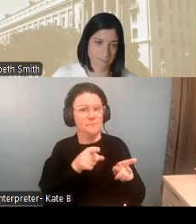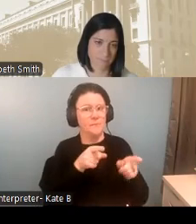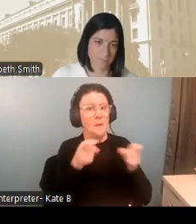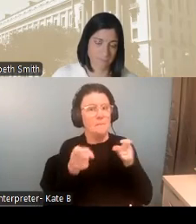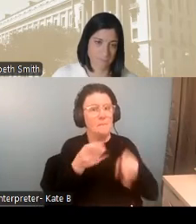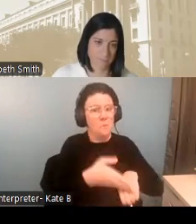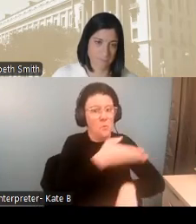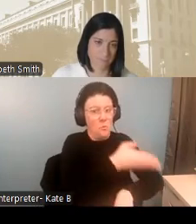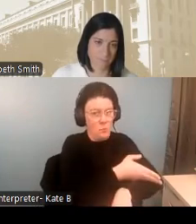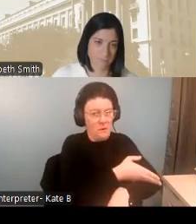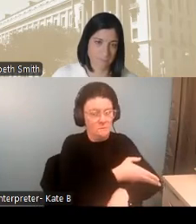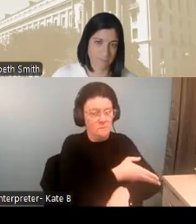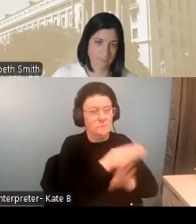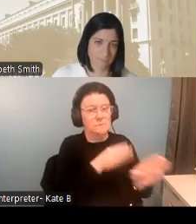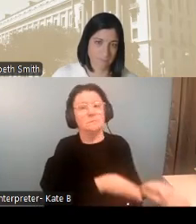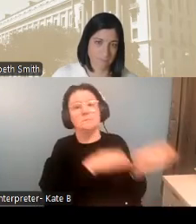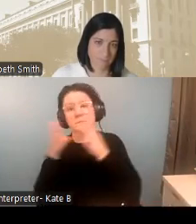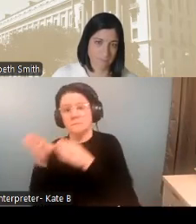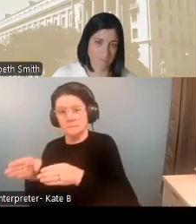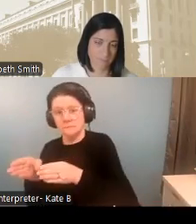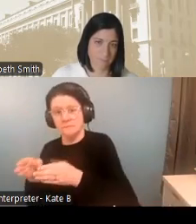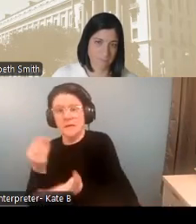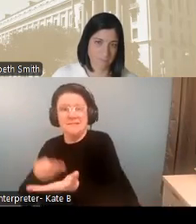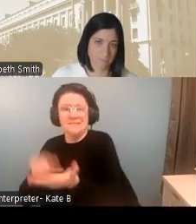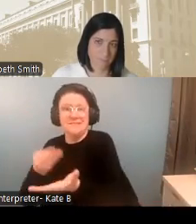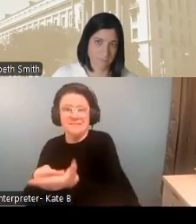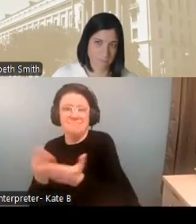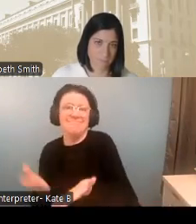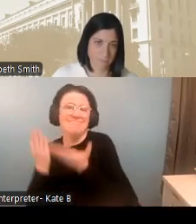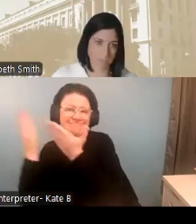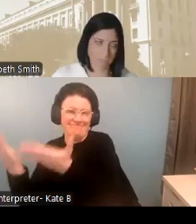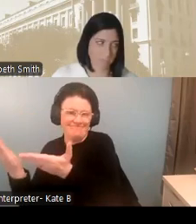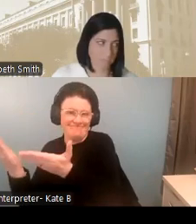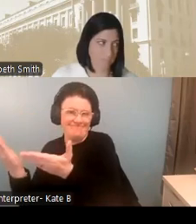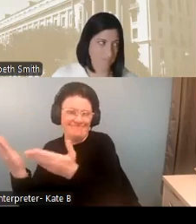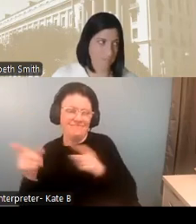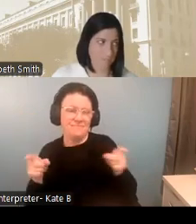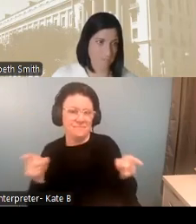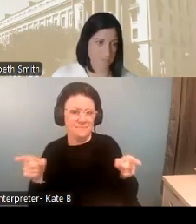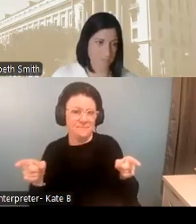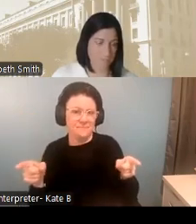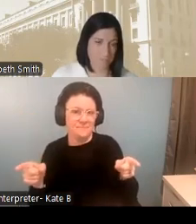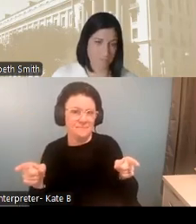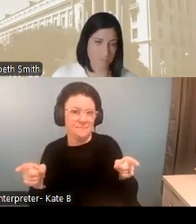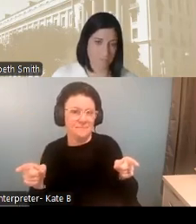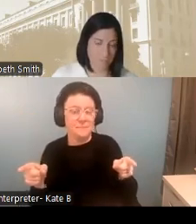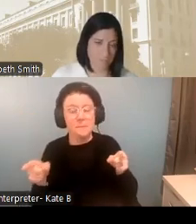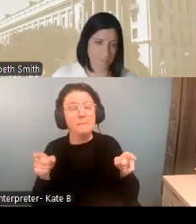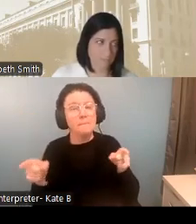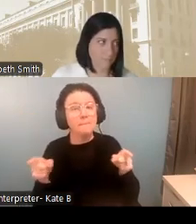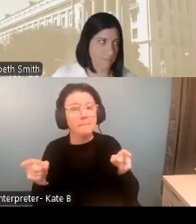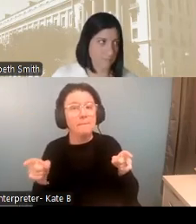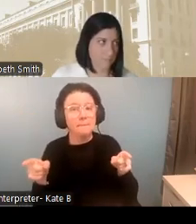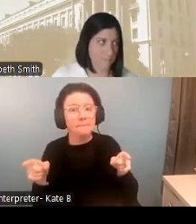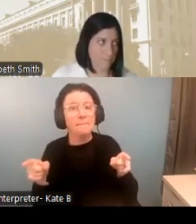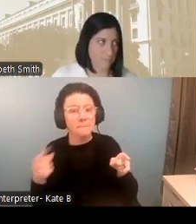improvement recommendation, and the other are dollar-related recommendation. Both types of these recommendations are